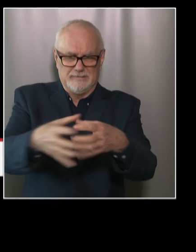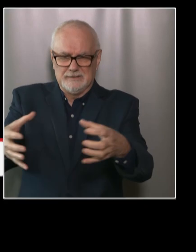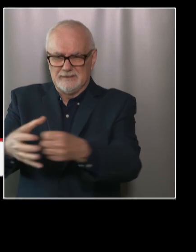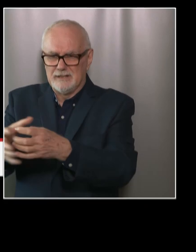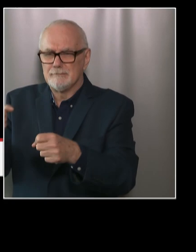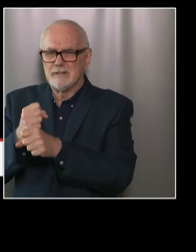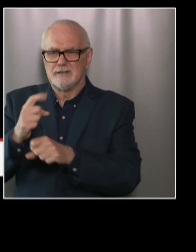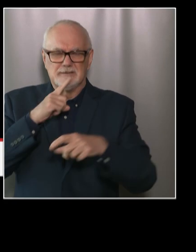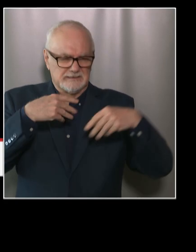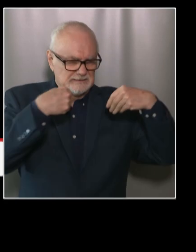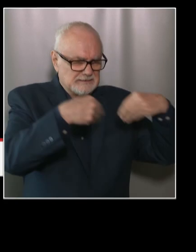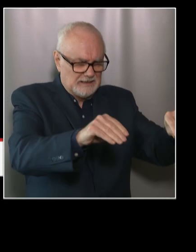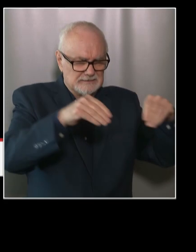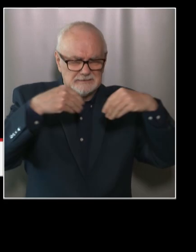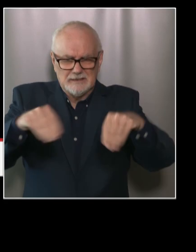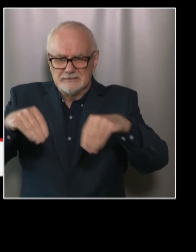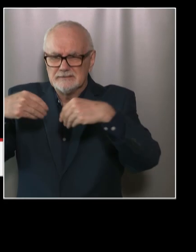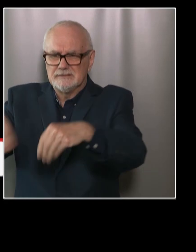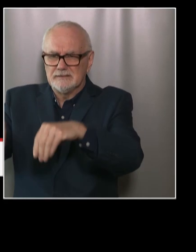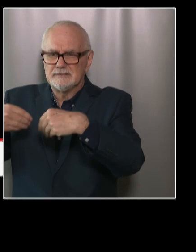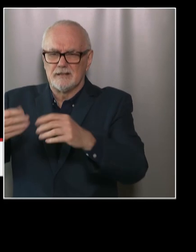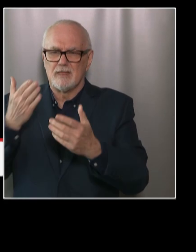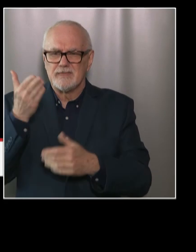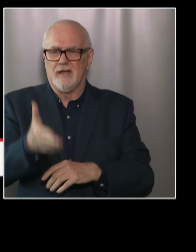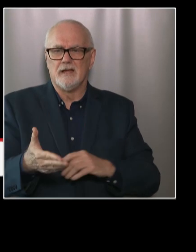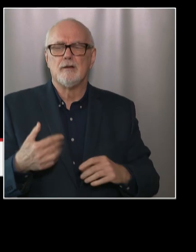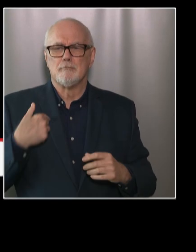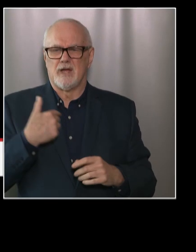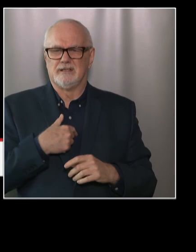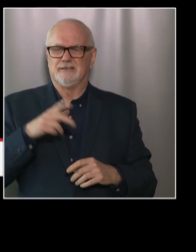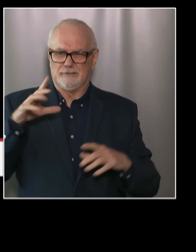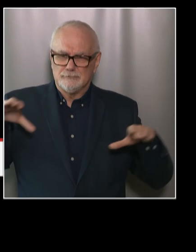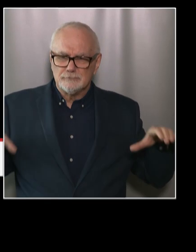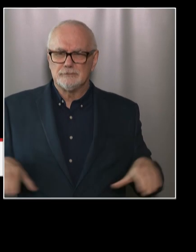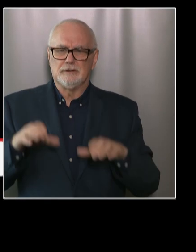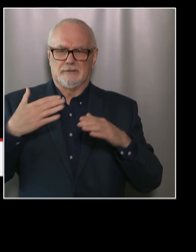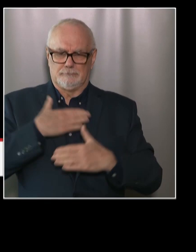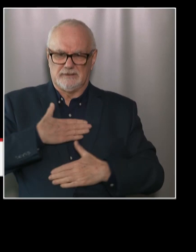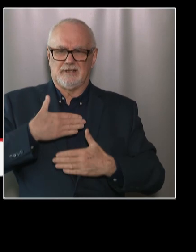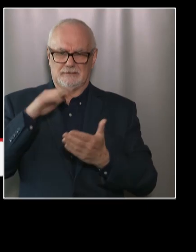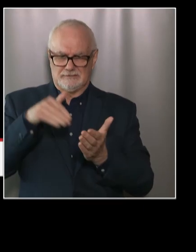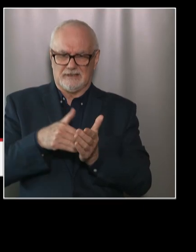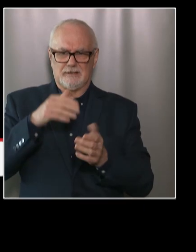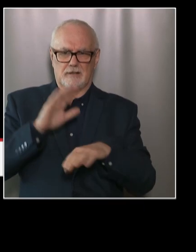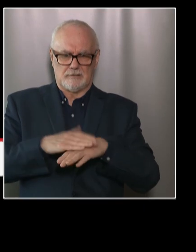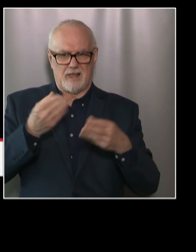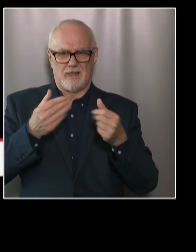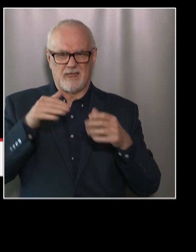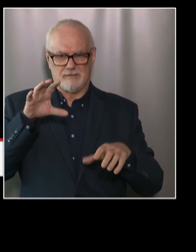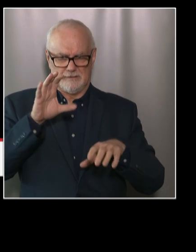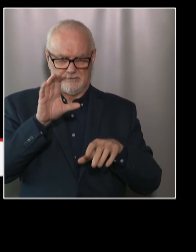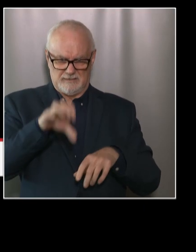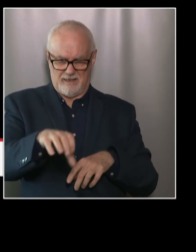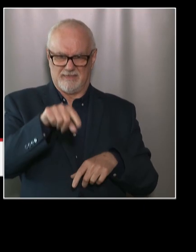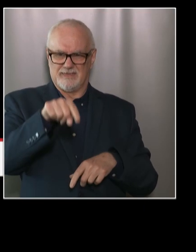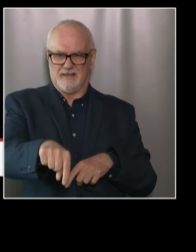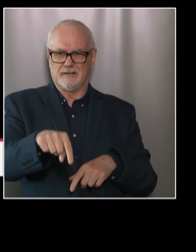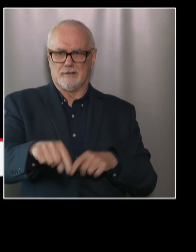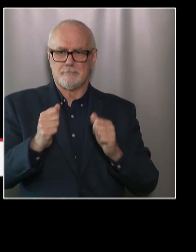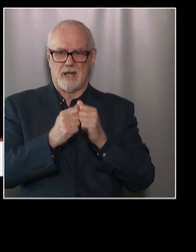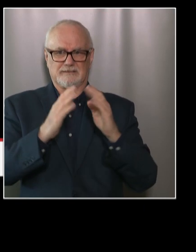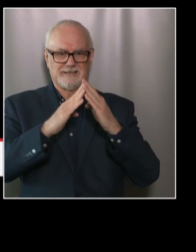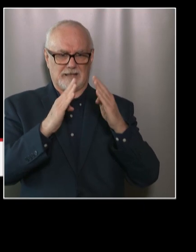Reservoir Park Recreation Center, but also the reservoir itself, the Washington Monument, and the Howard University Clock